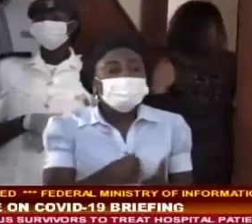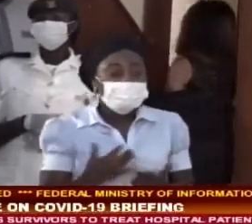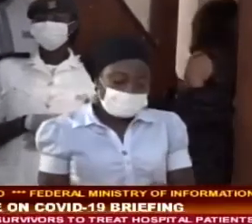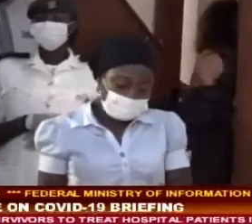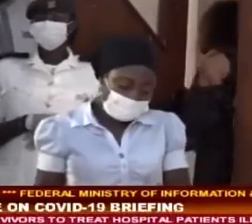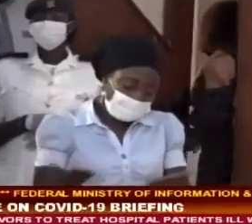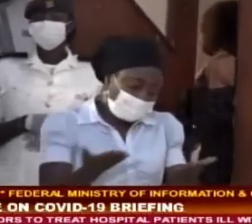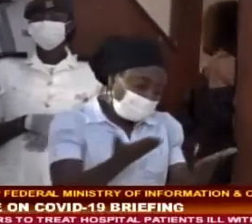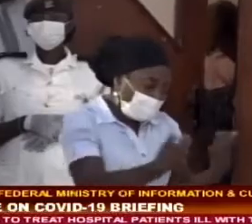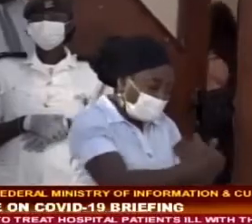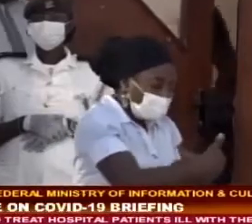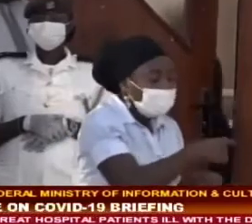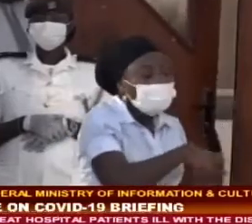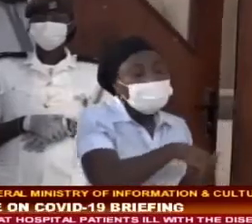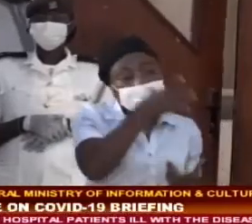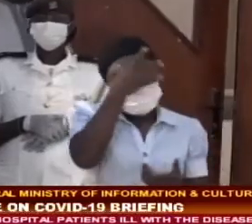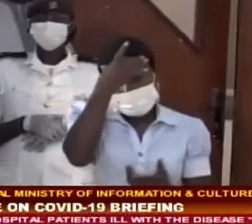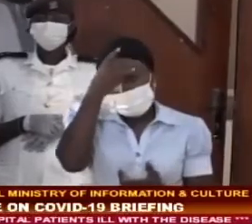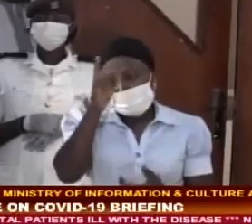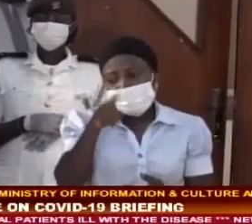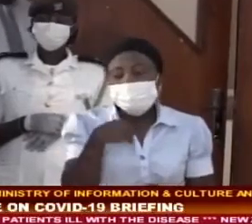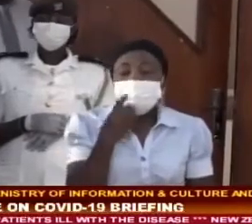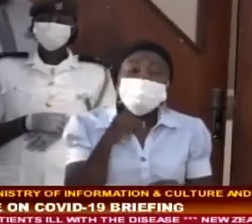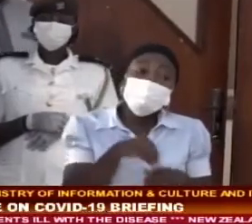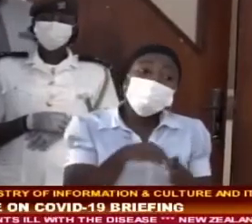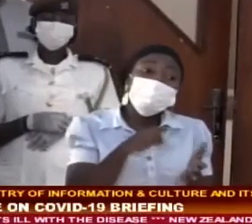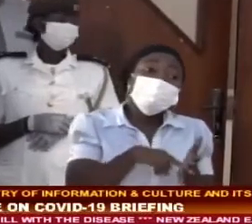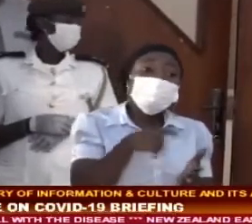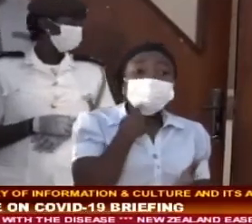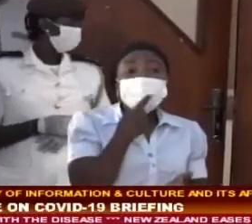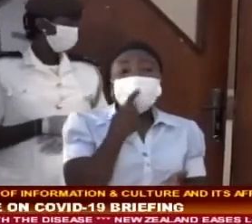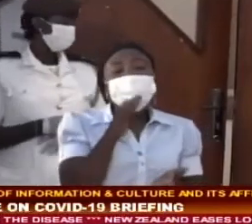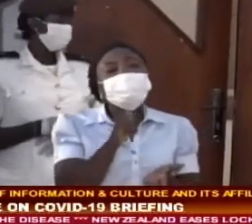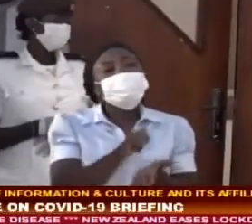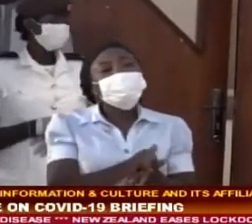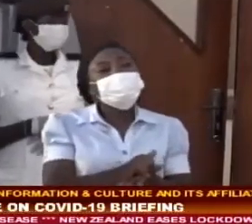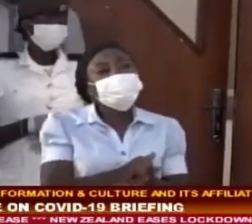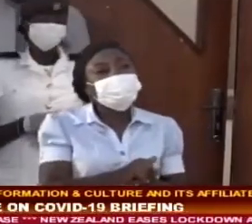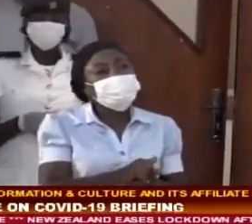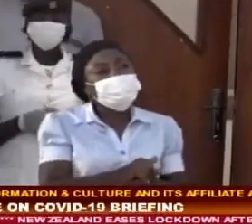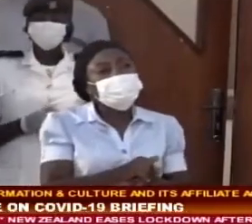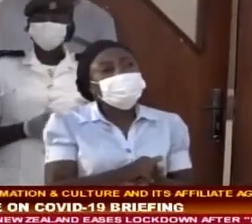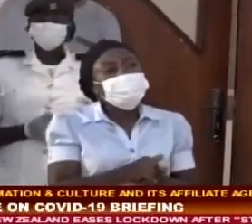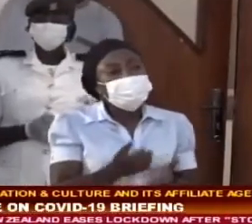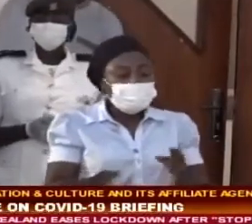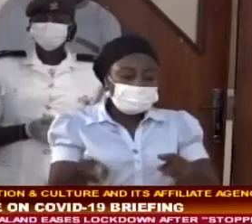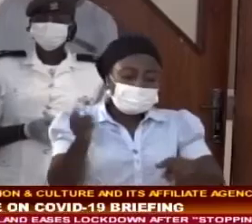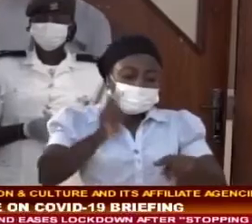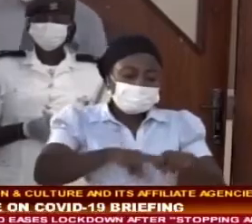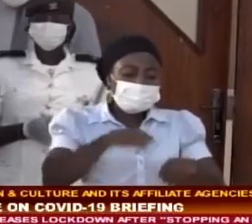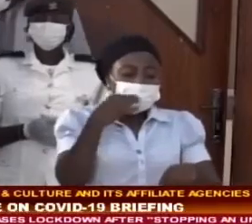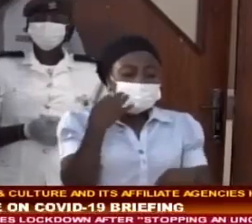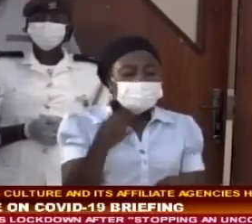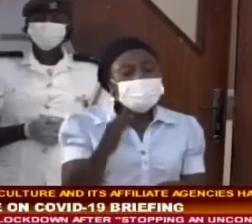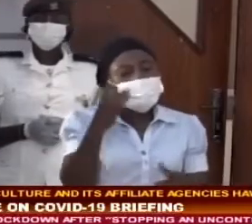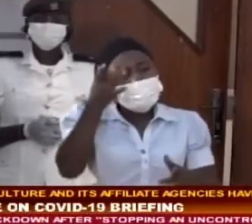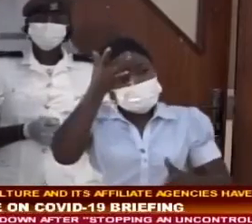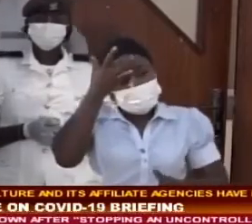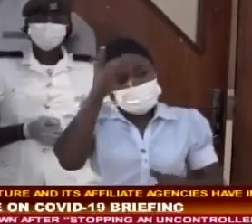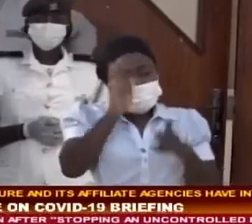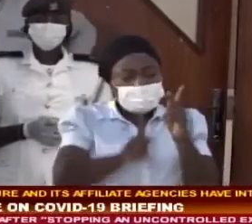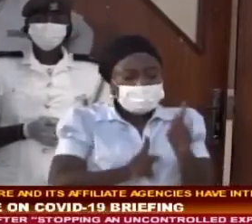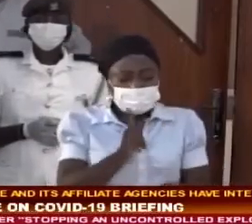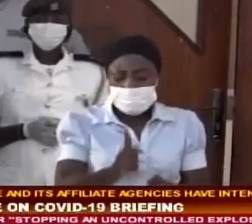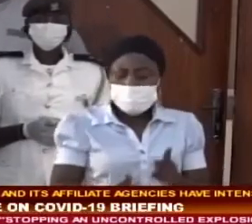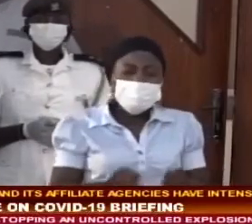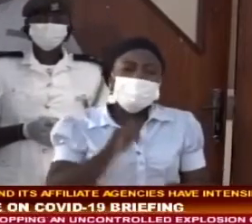Kano. You noted in your remarks that the spate of increase in number of cases in some states, including